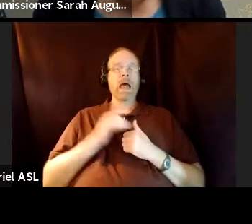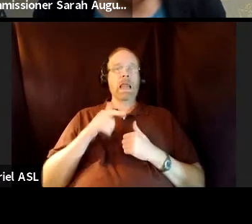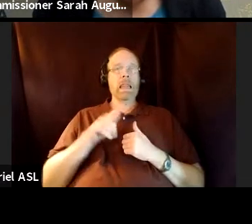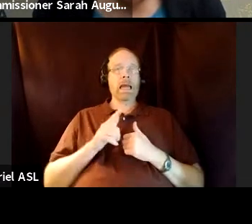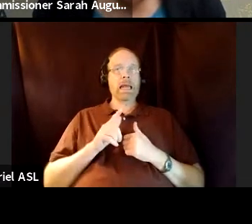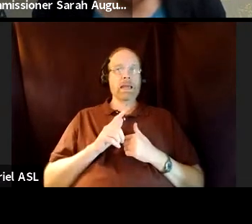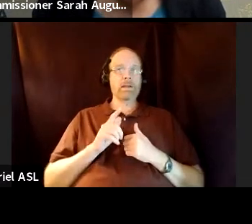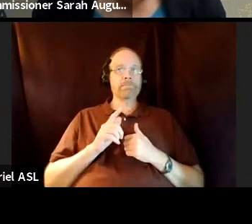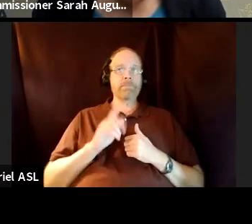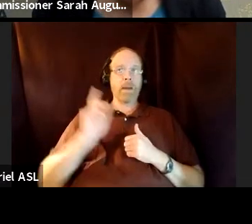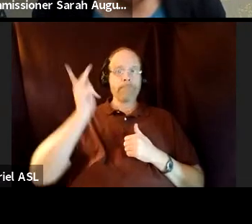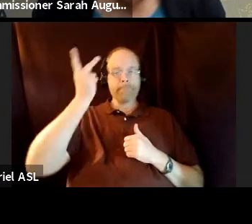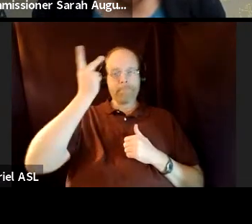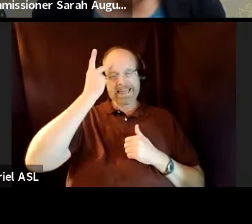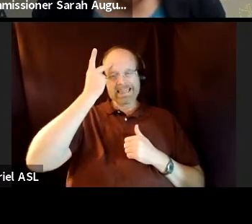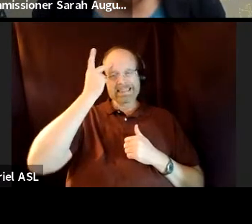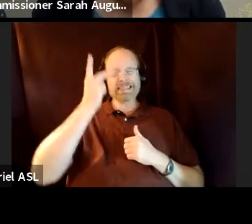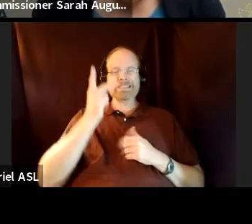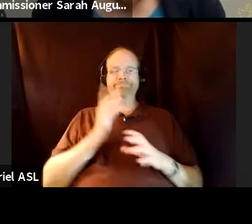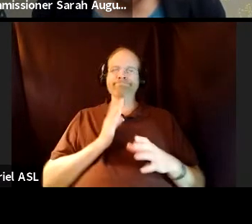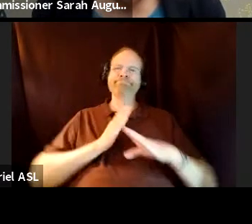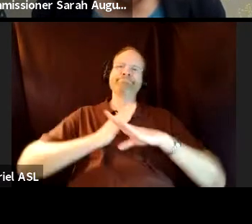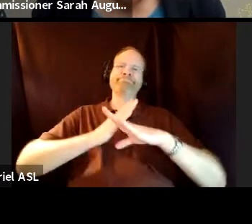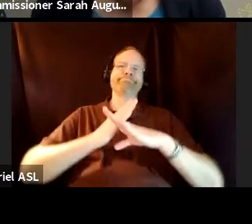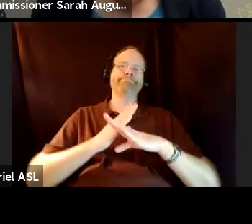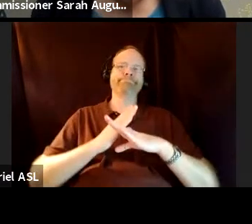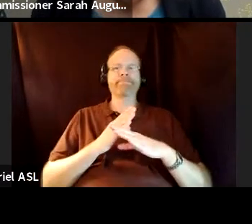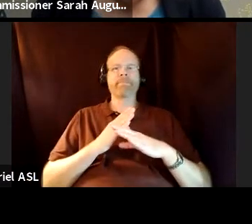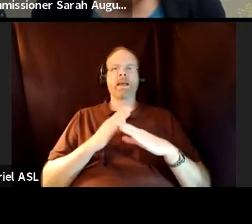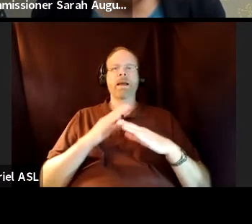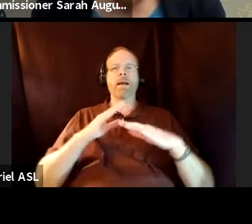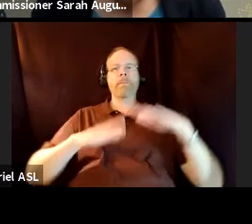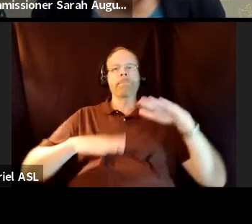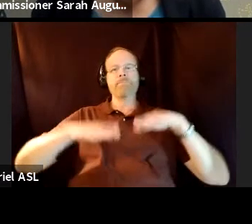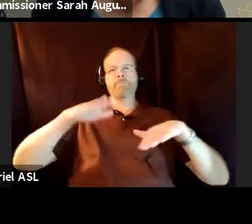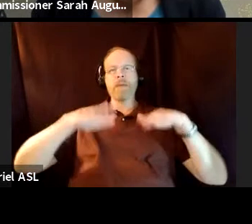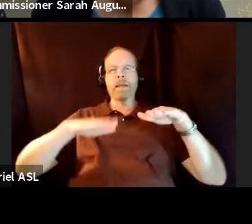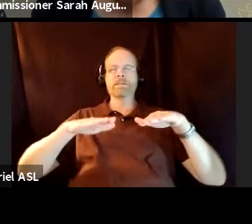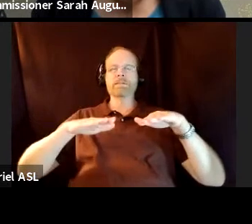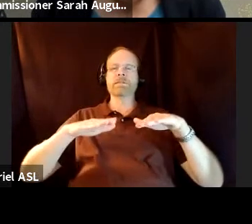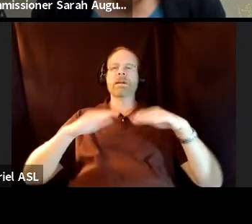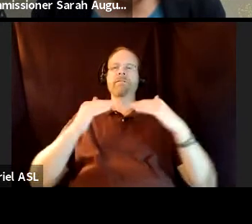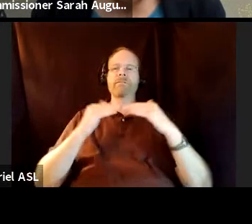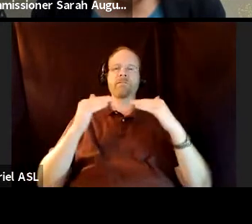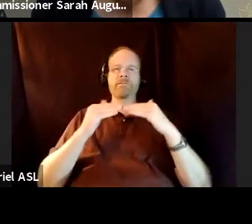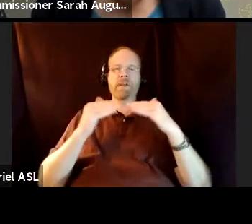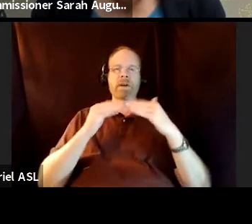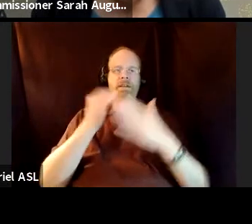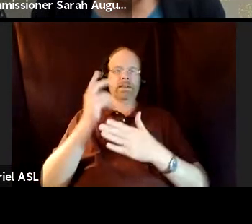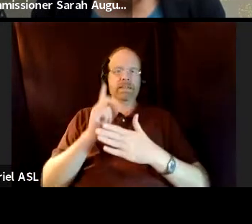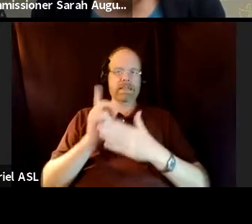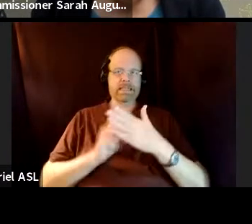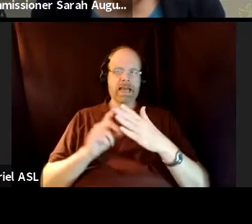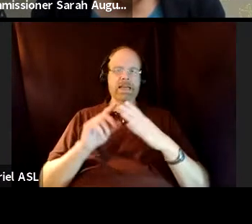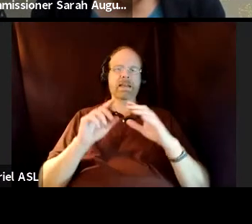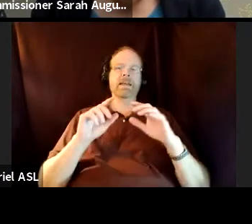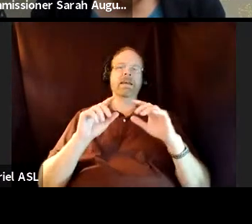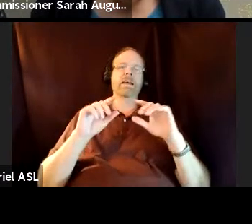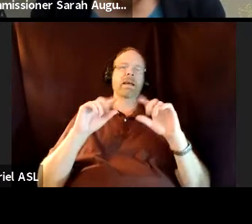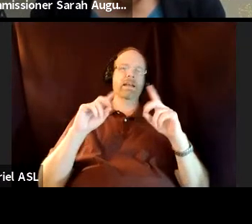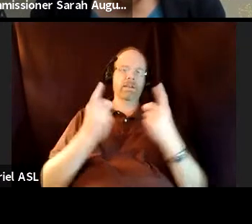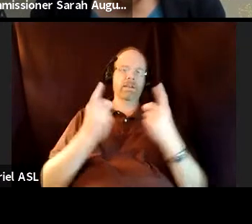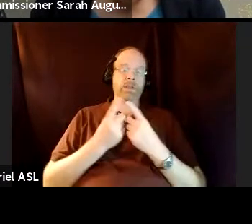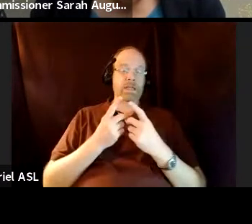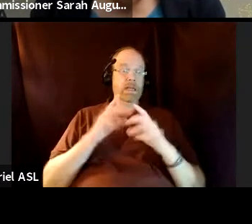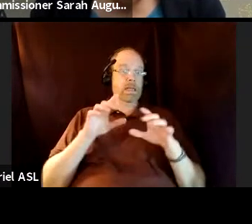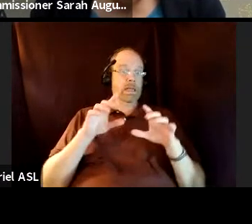advantage get in the way of equitable design of districts. Districts should be compact and keep communities together